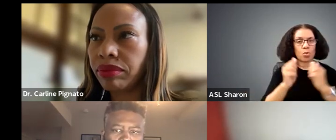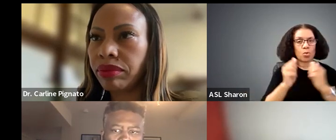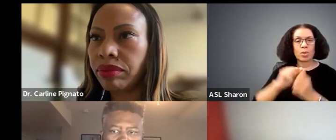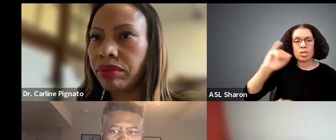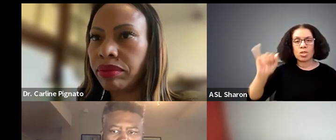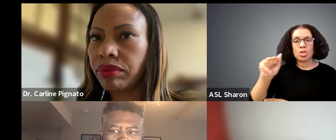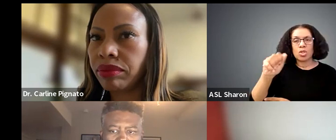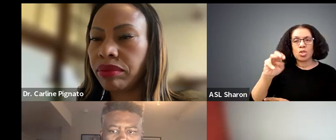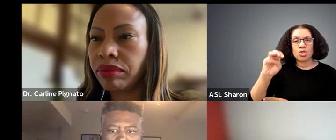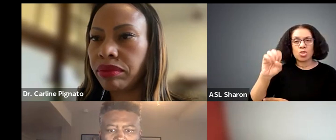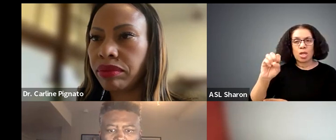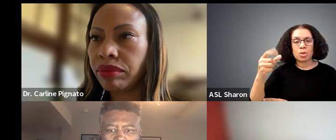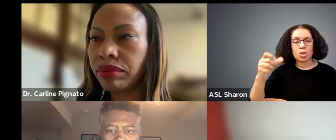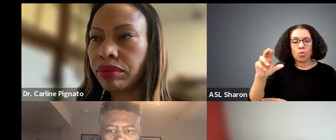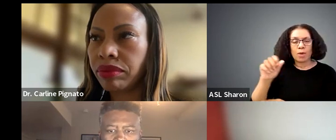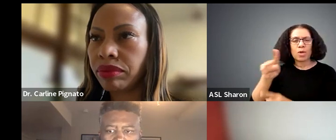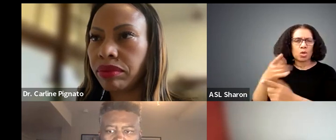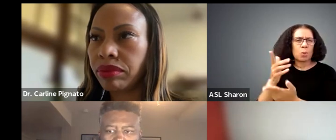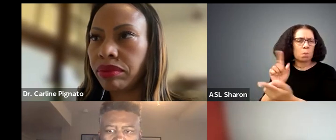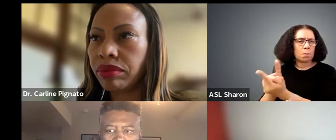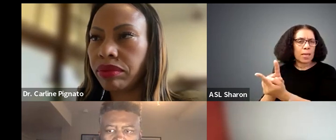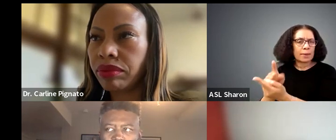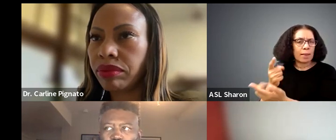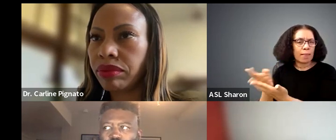you met last week. We've asked